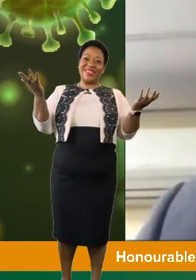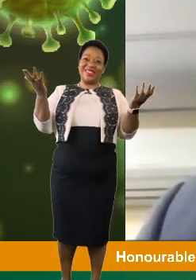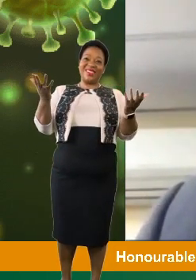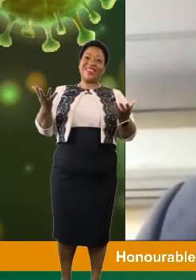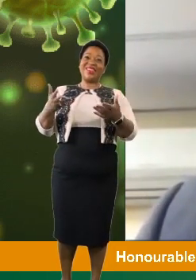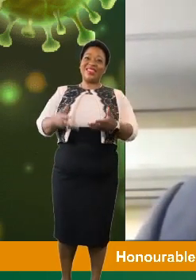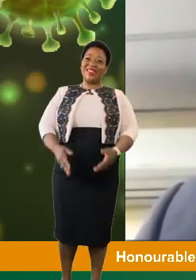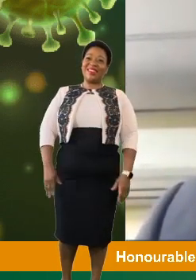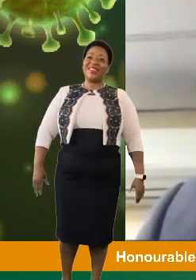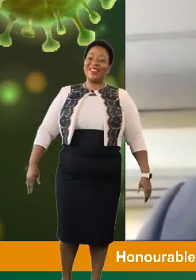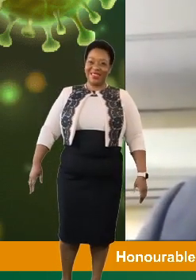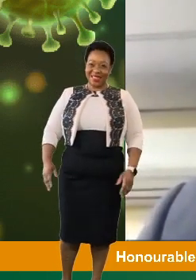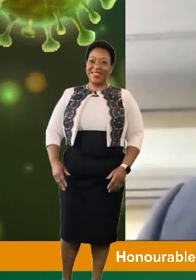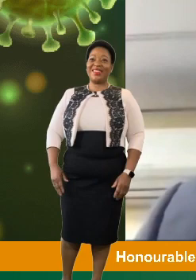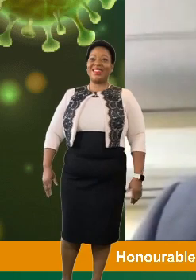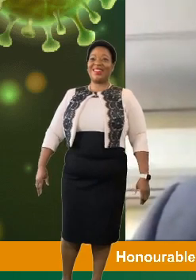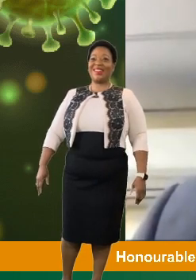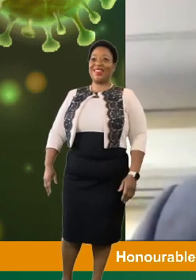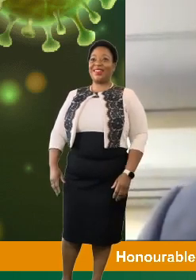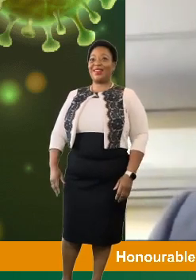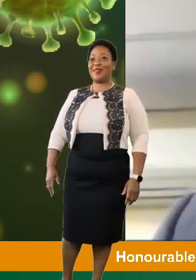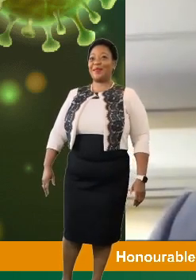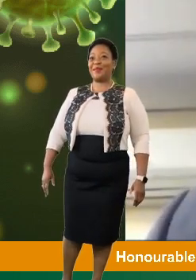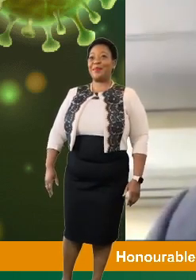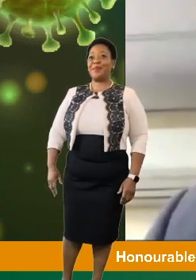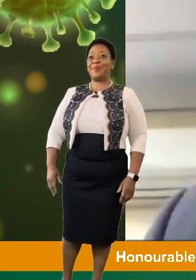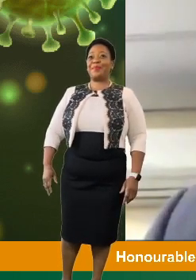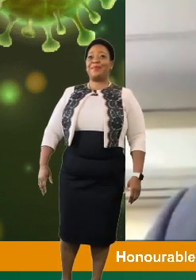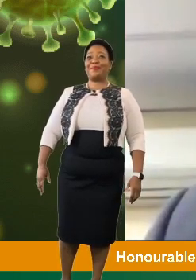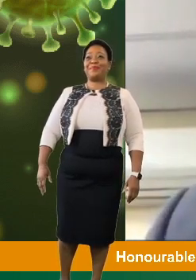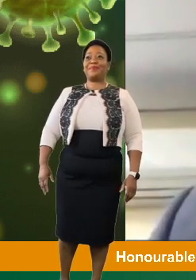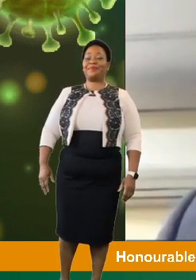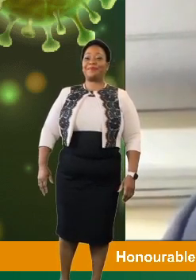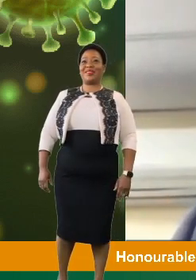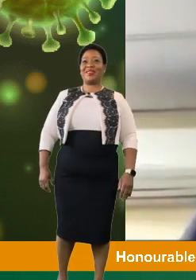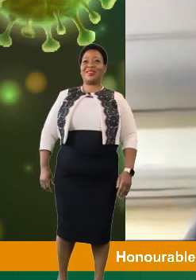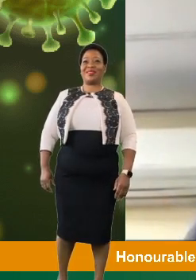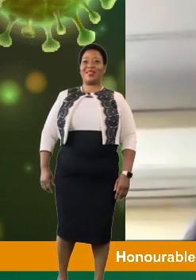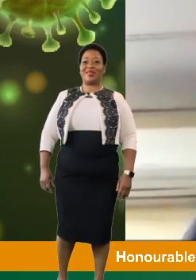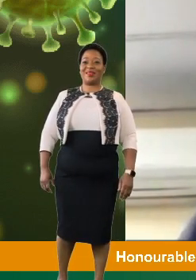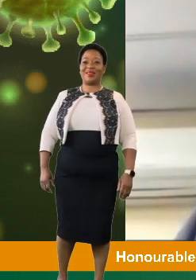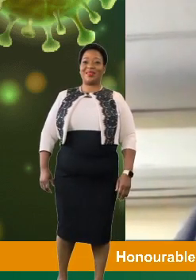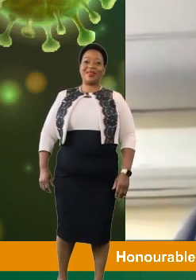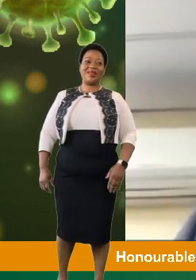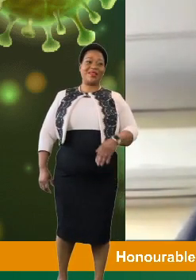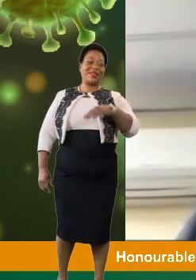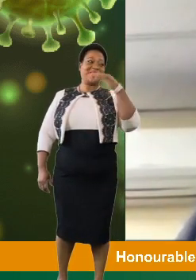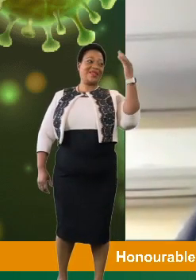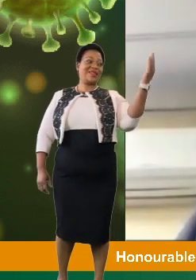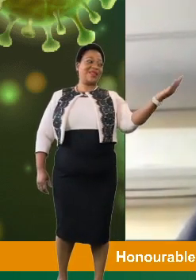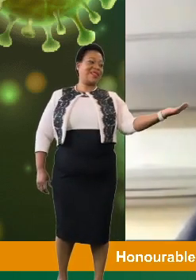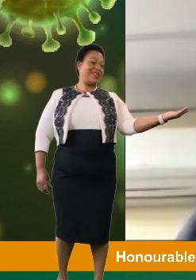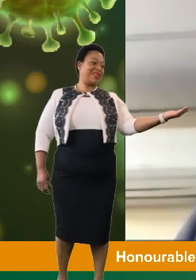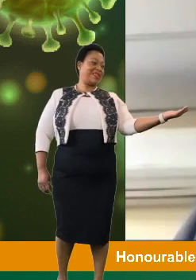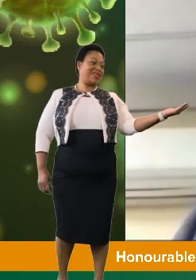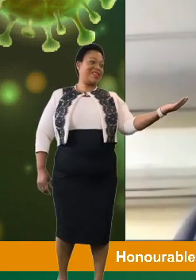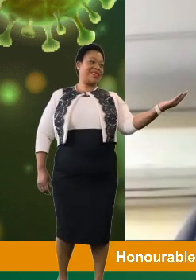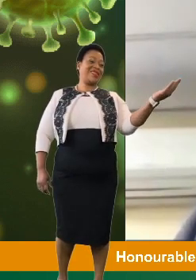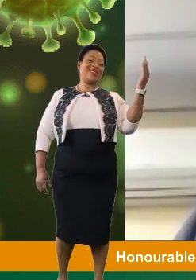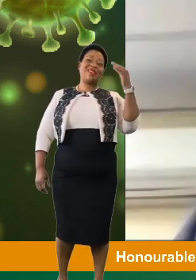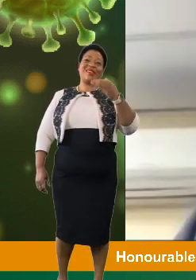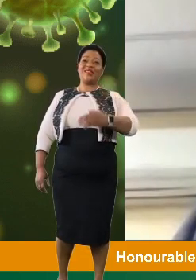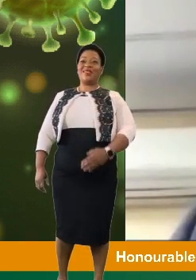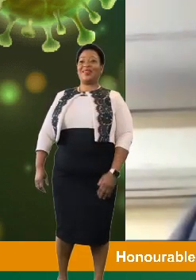And KZN, I think, was the third in the number of companies that have applied for the COVID-19. It was Gauteng,